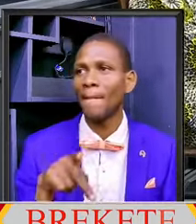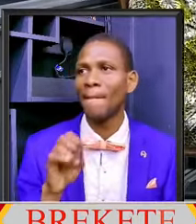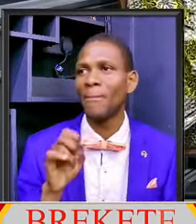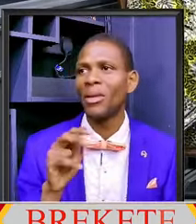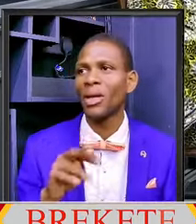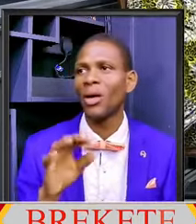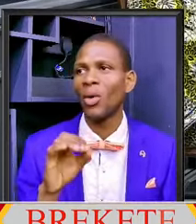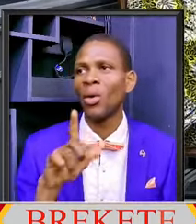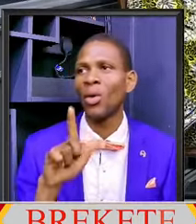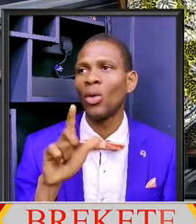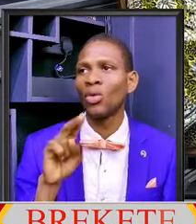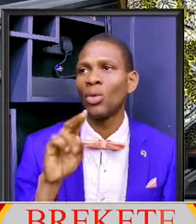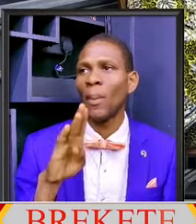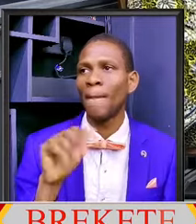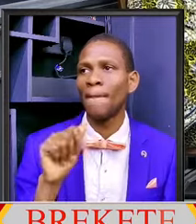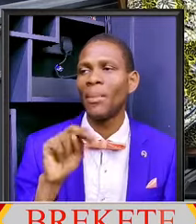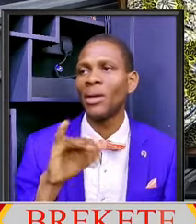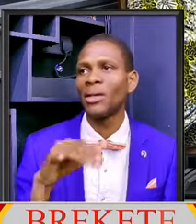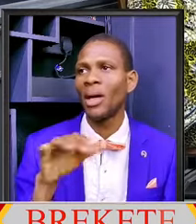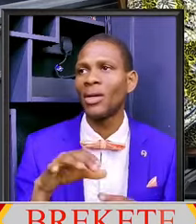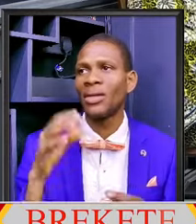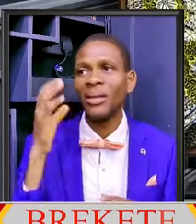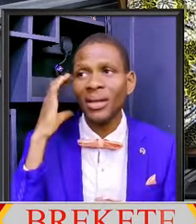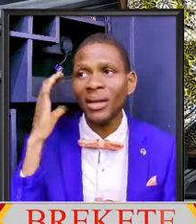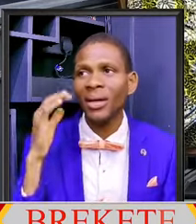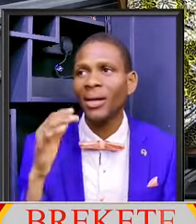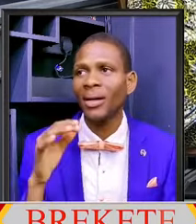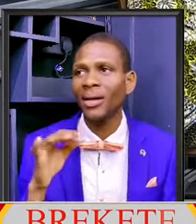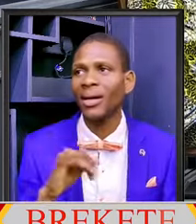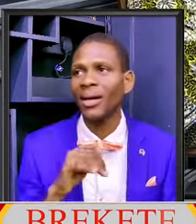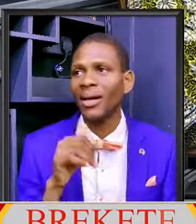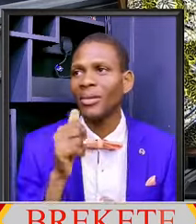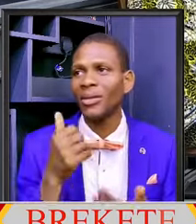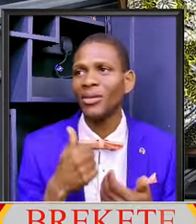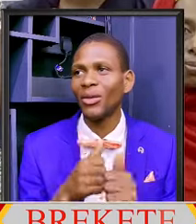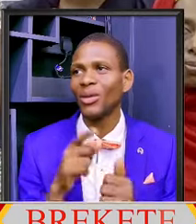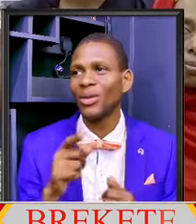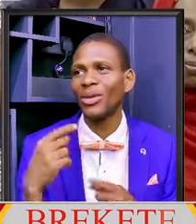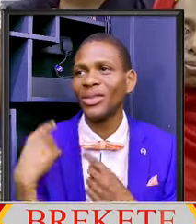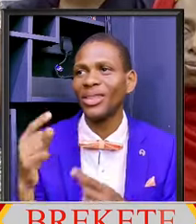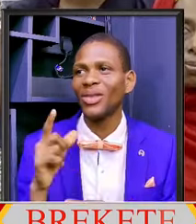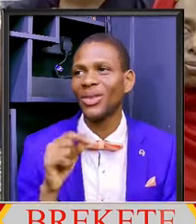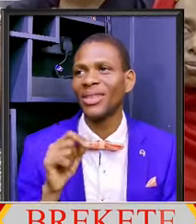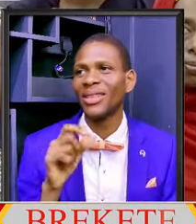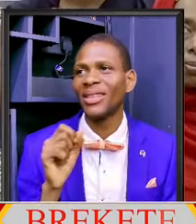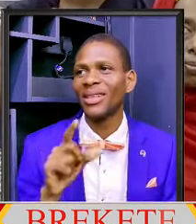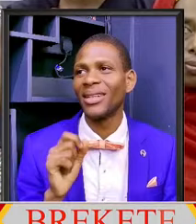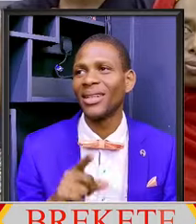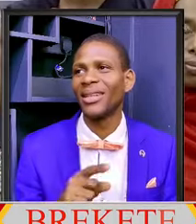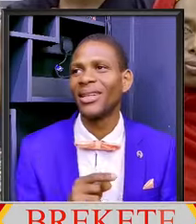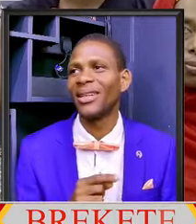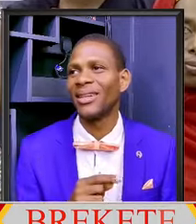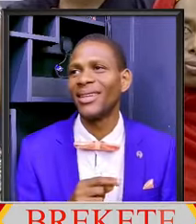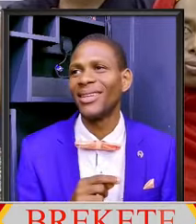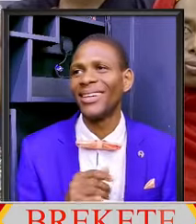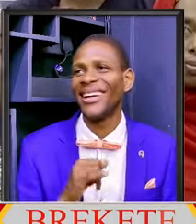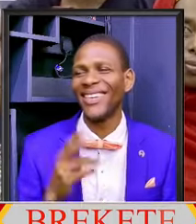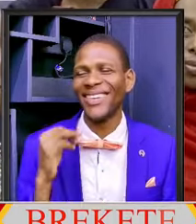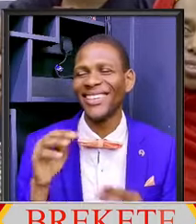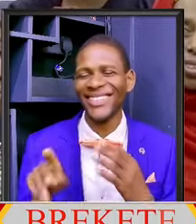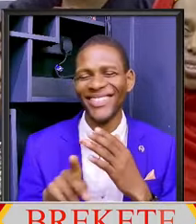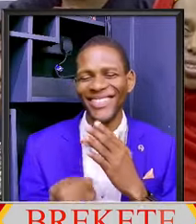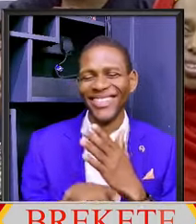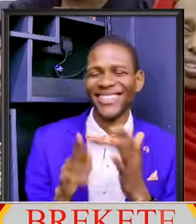Peter Oyebanji. Okay. How you take here this? I'm be following you since 2011. I did primary school